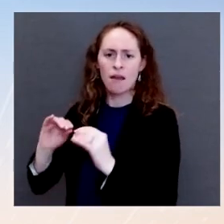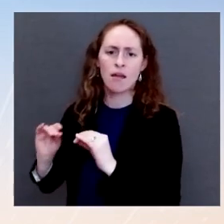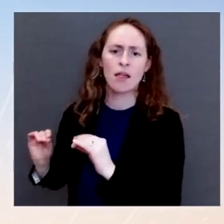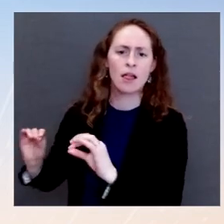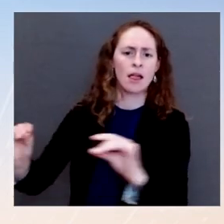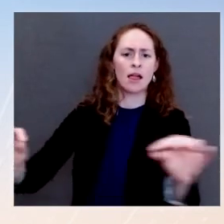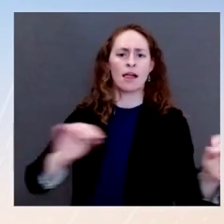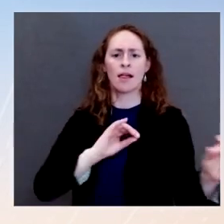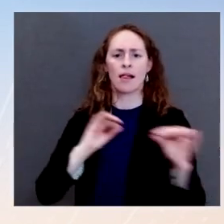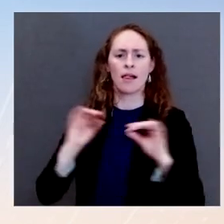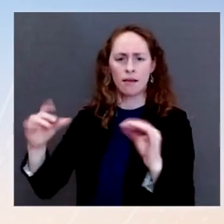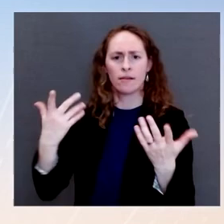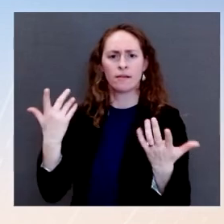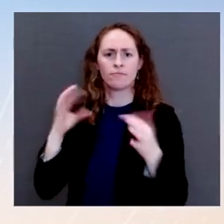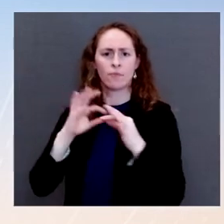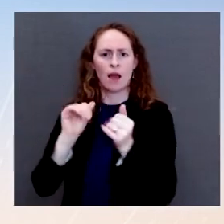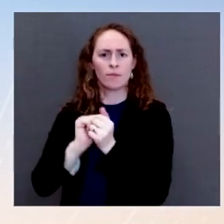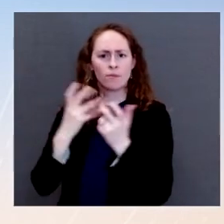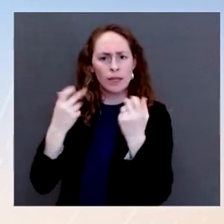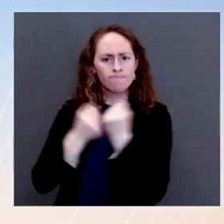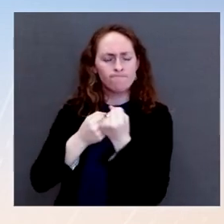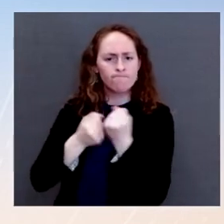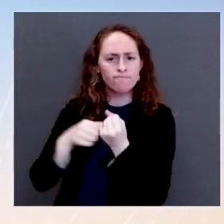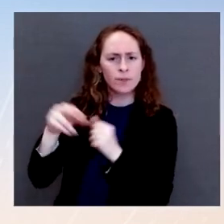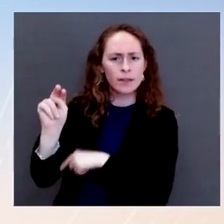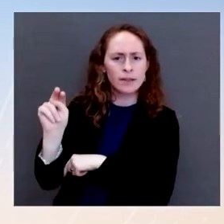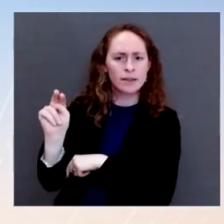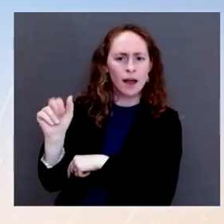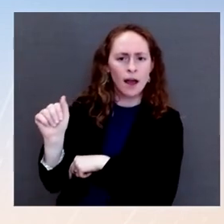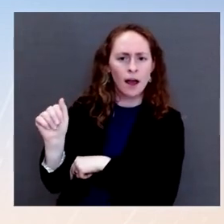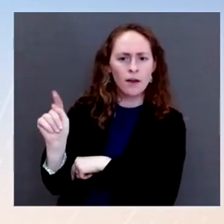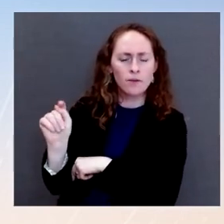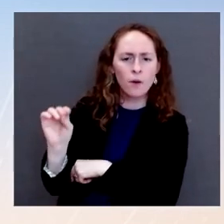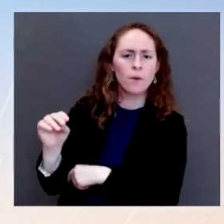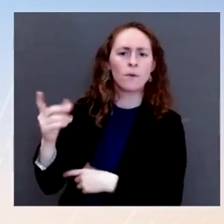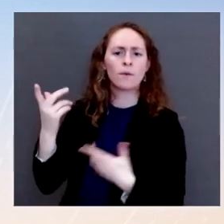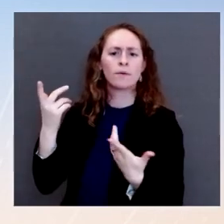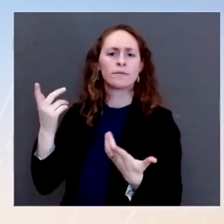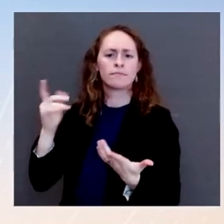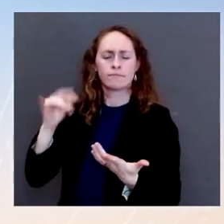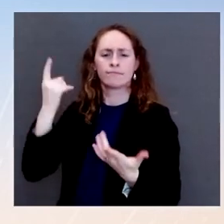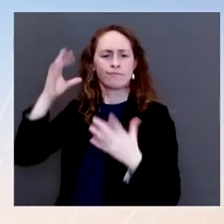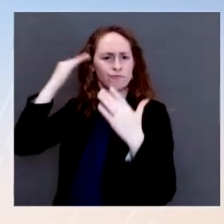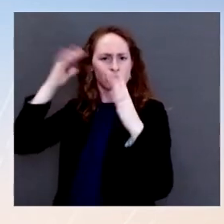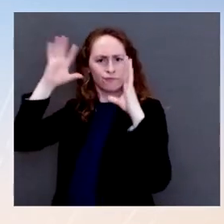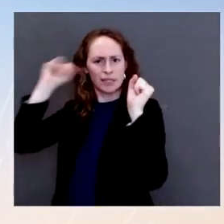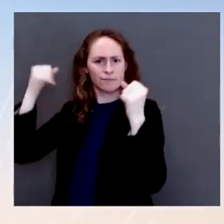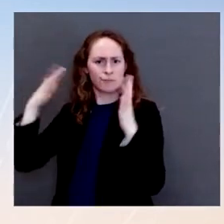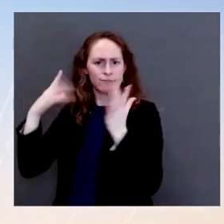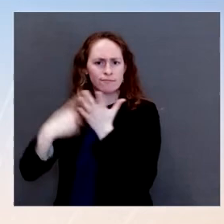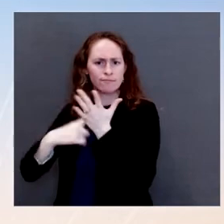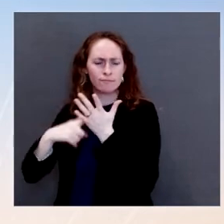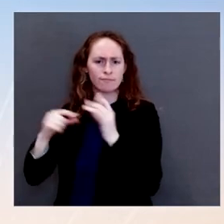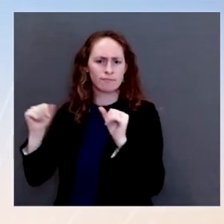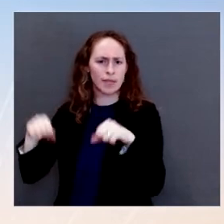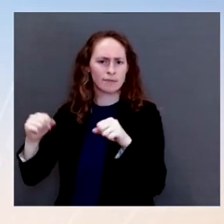2014, and it didn't stop Russia from taking Crimea. So why does he think this will be different? Well, I think